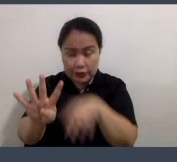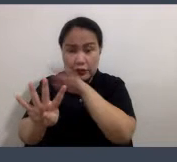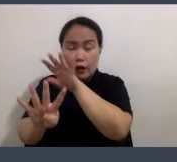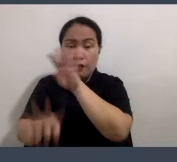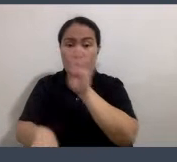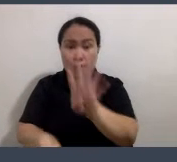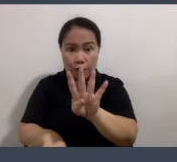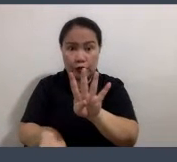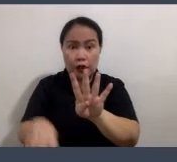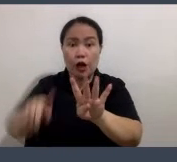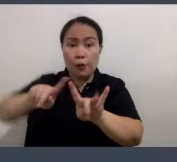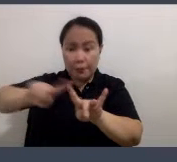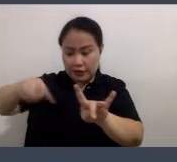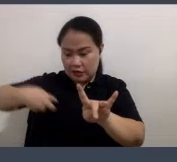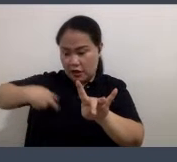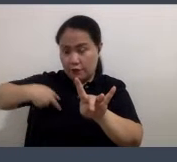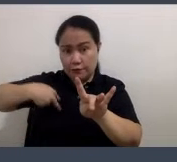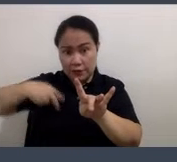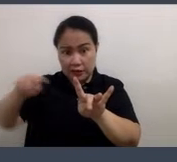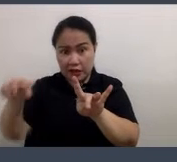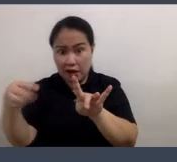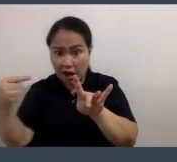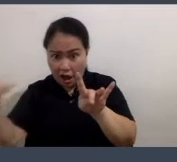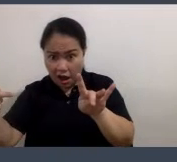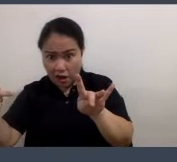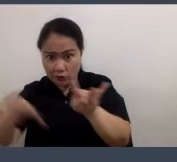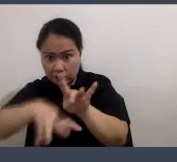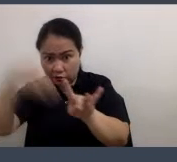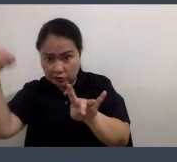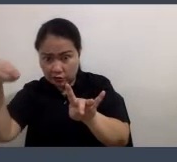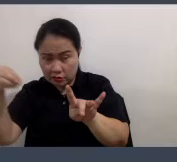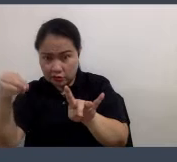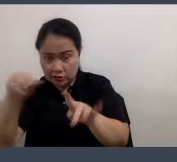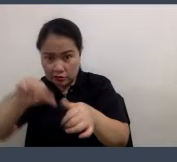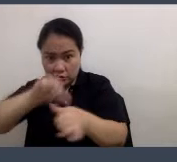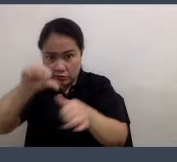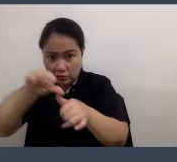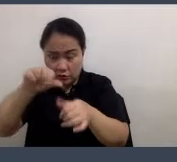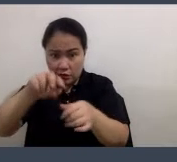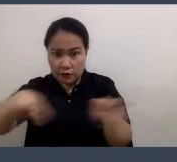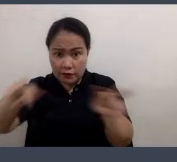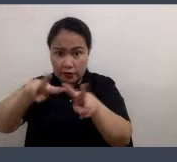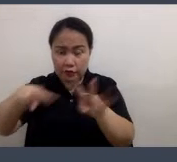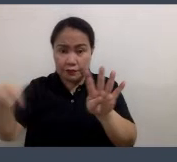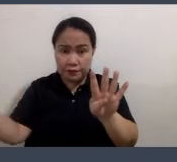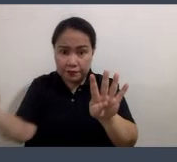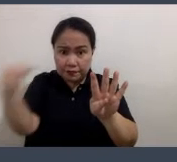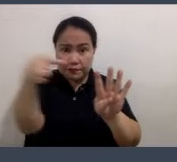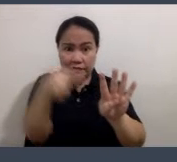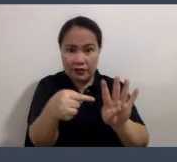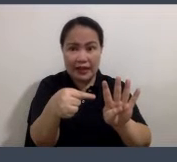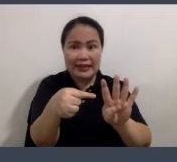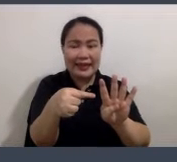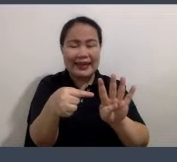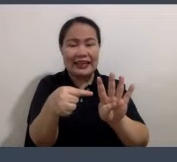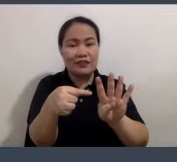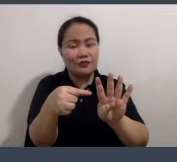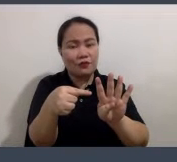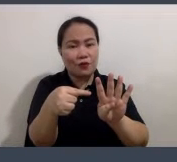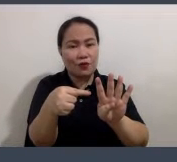positive 4. But since we have here negative sign outside the absolute value, then that makes your